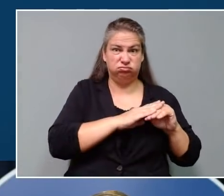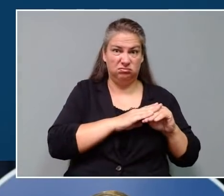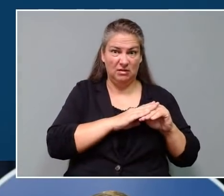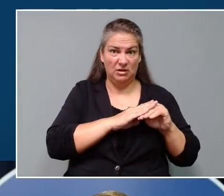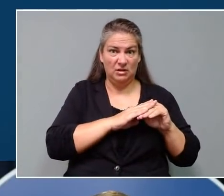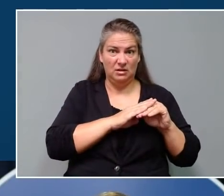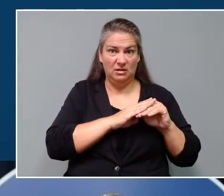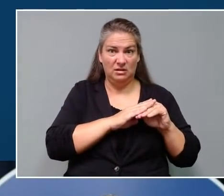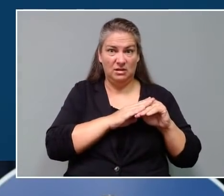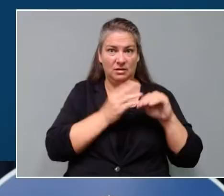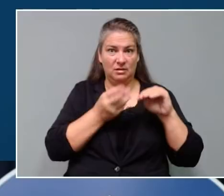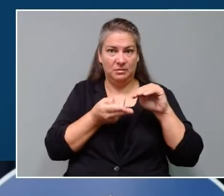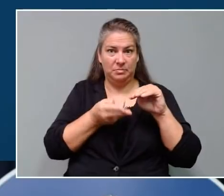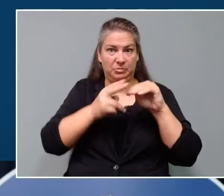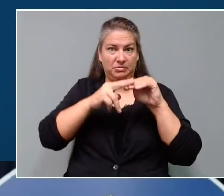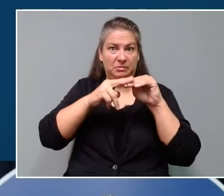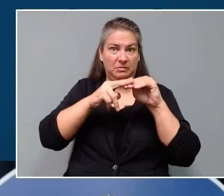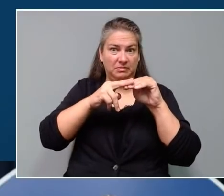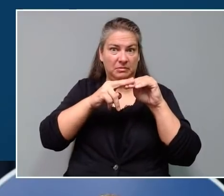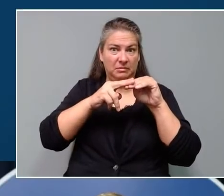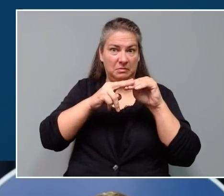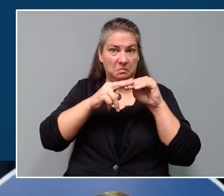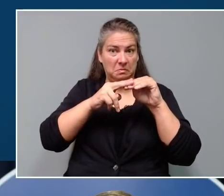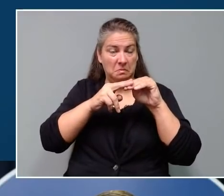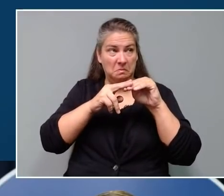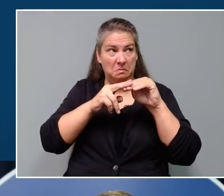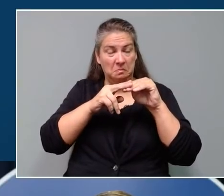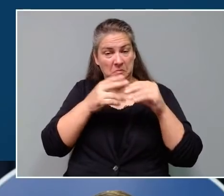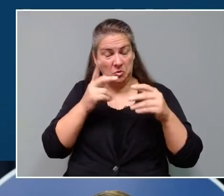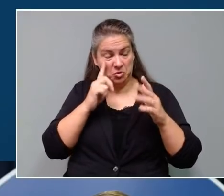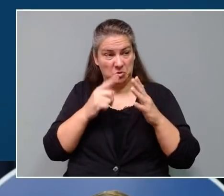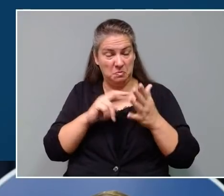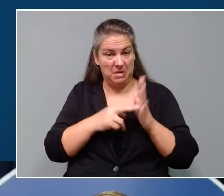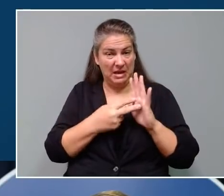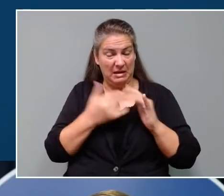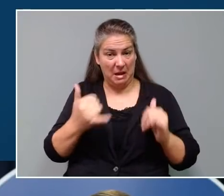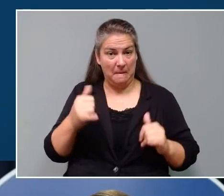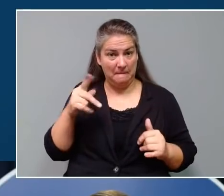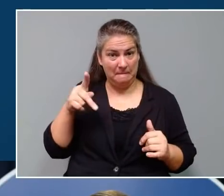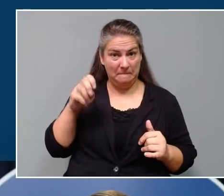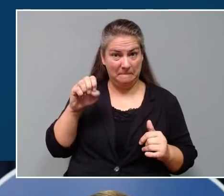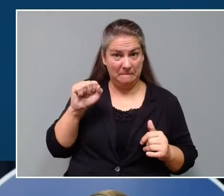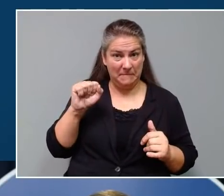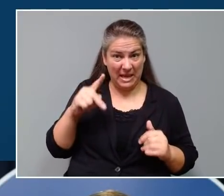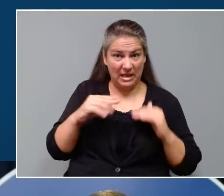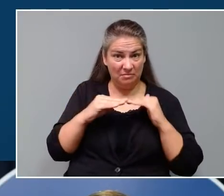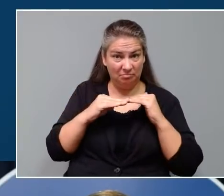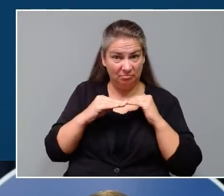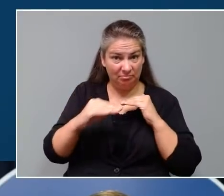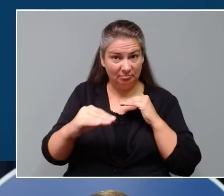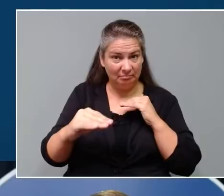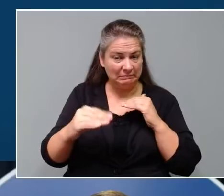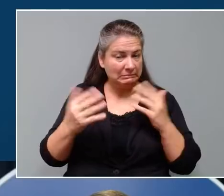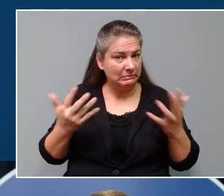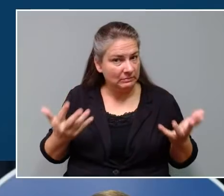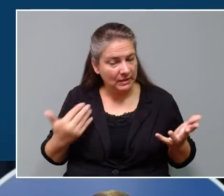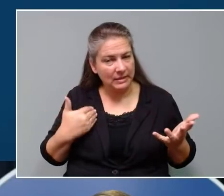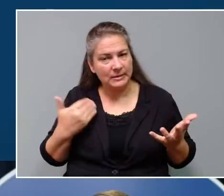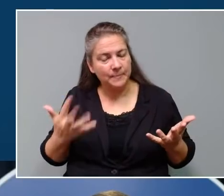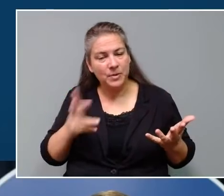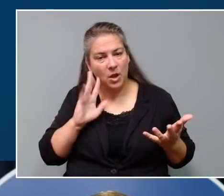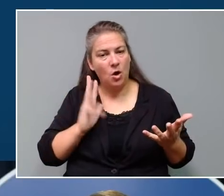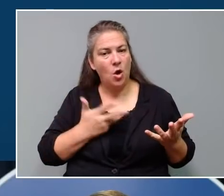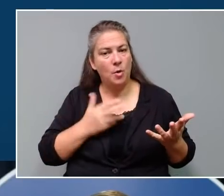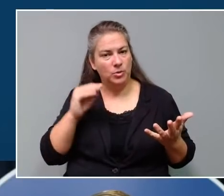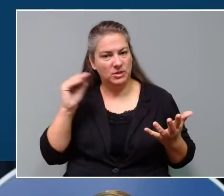there are signs that we may be approaching a peak because, as we'll show you in a minute, our positivity rate was going down. The last